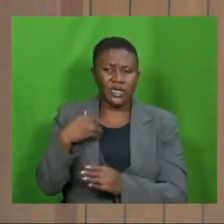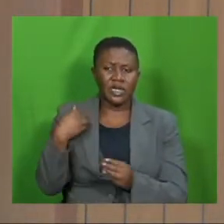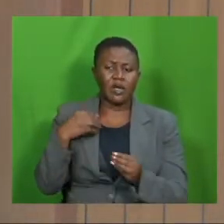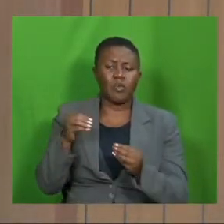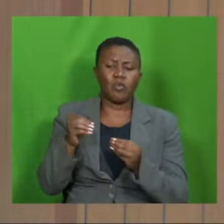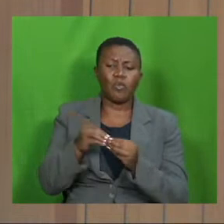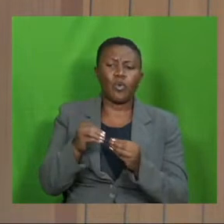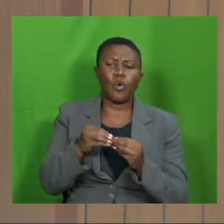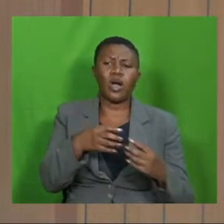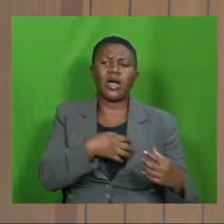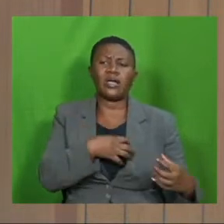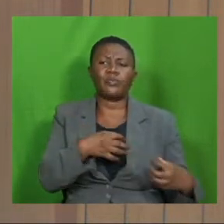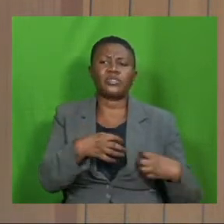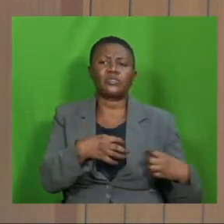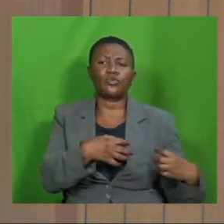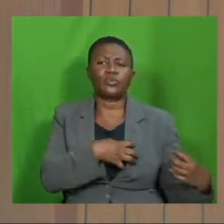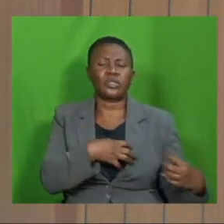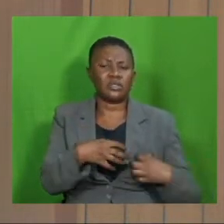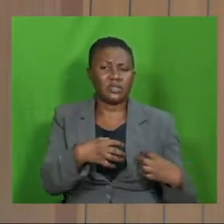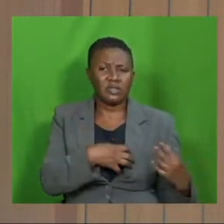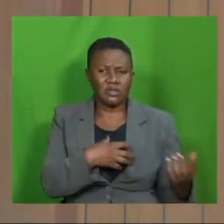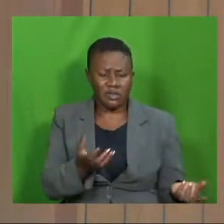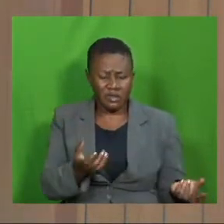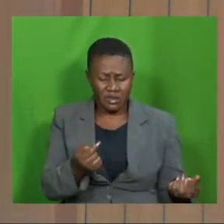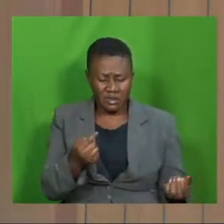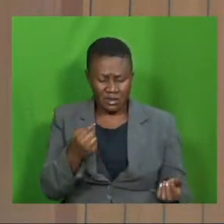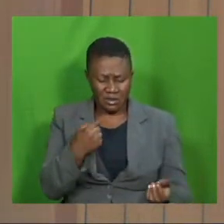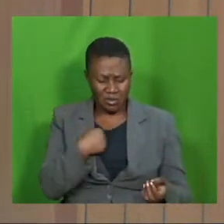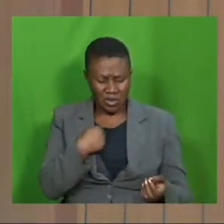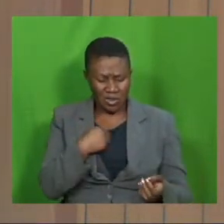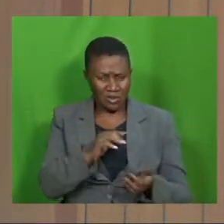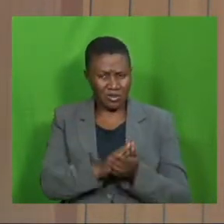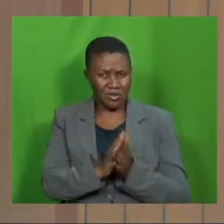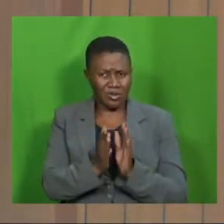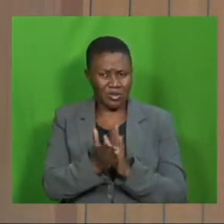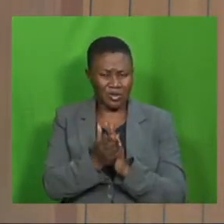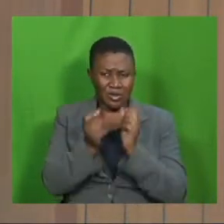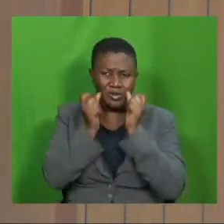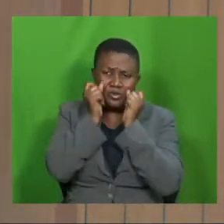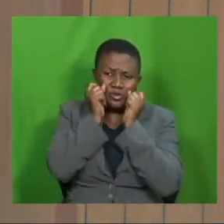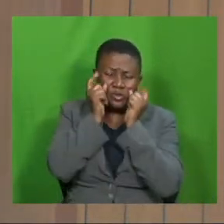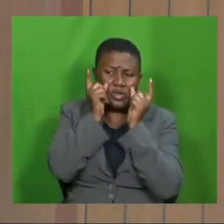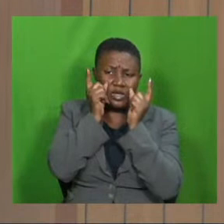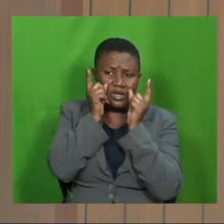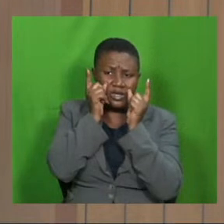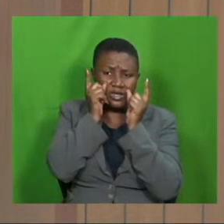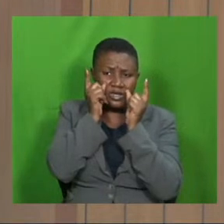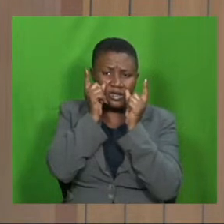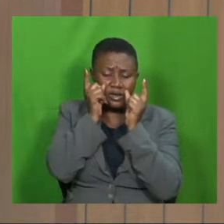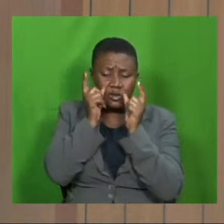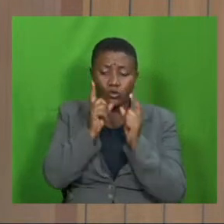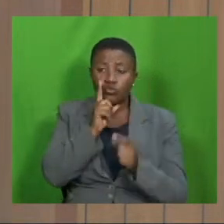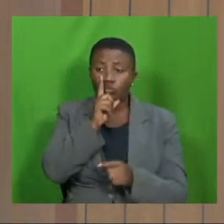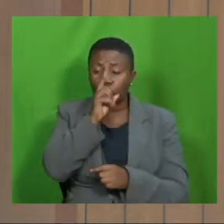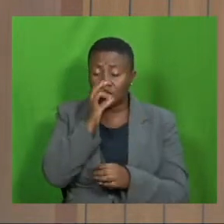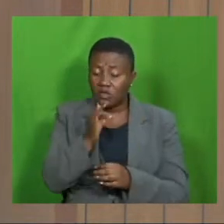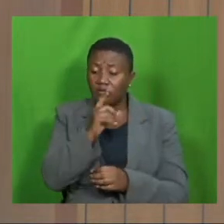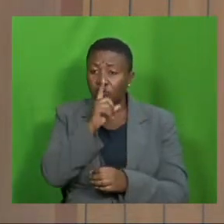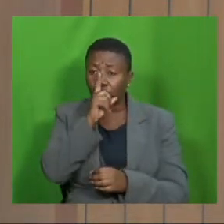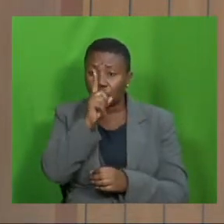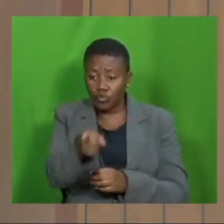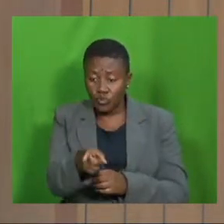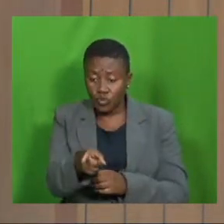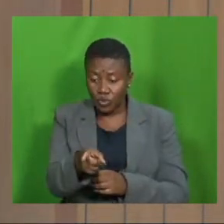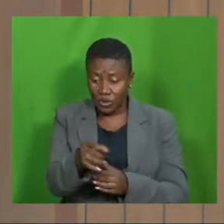the day. I will be surprised if indeed the fisher folks